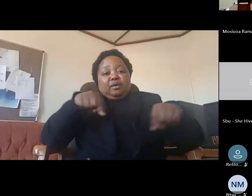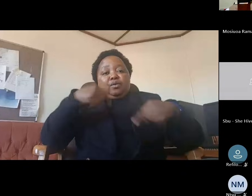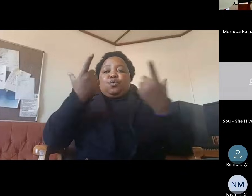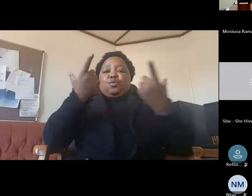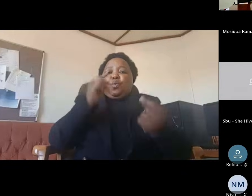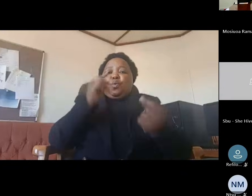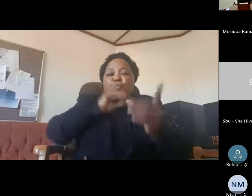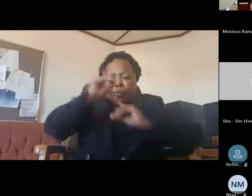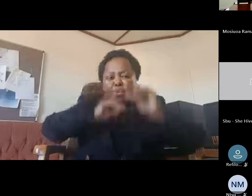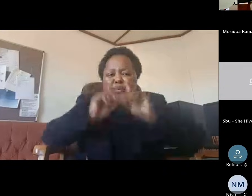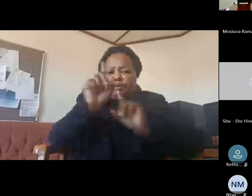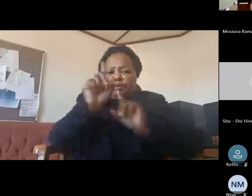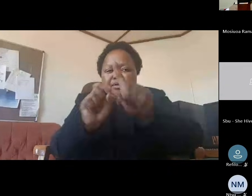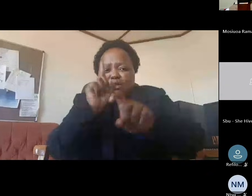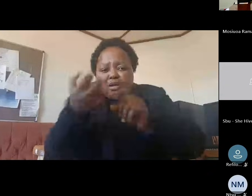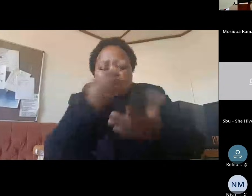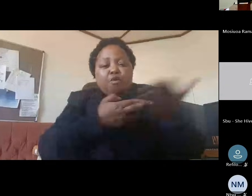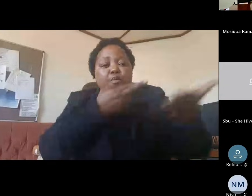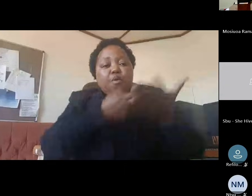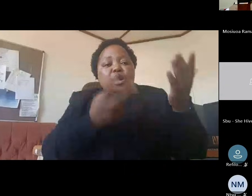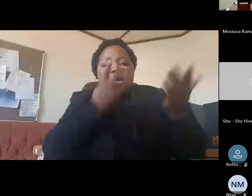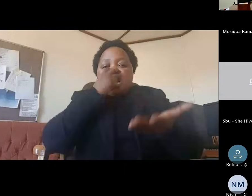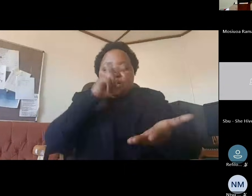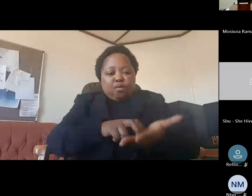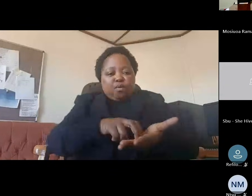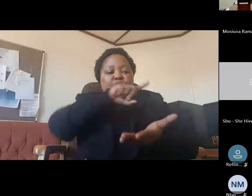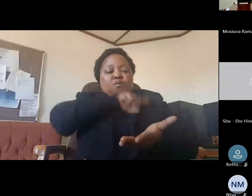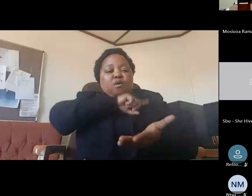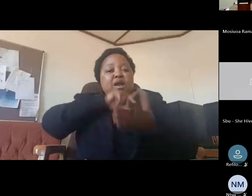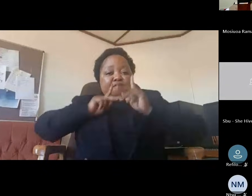reporting required for physical violence,